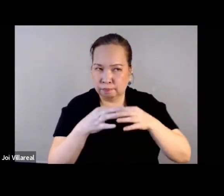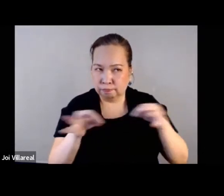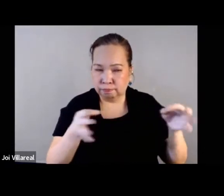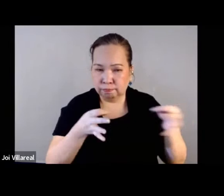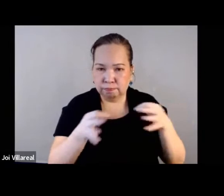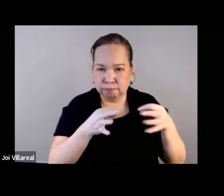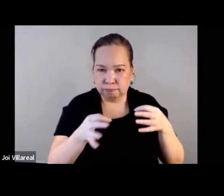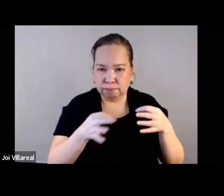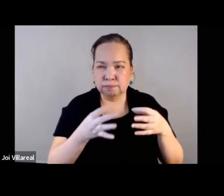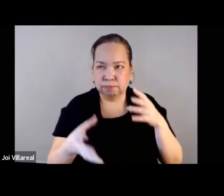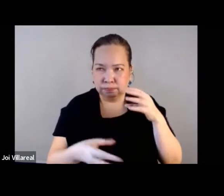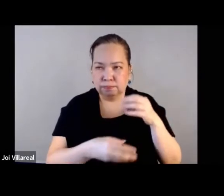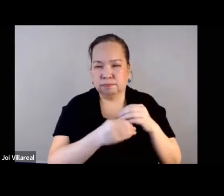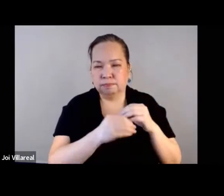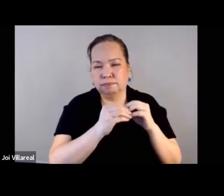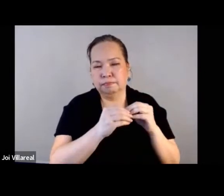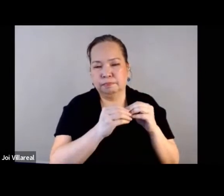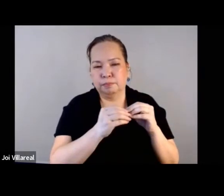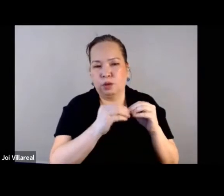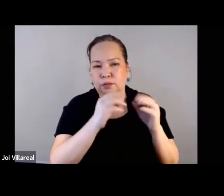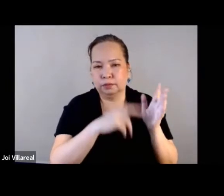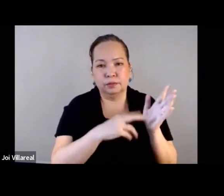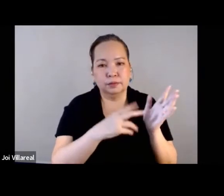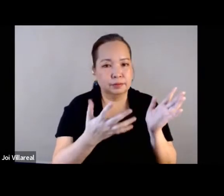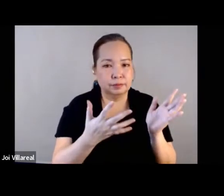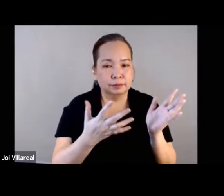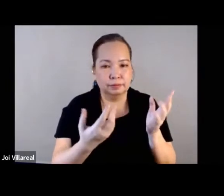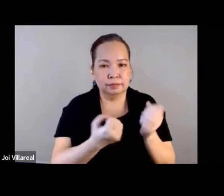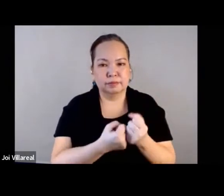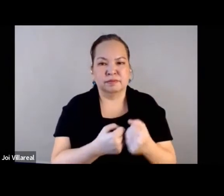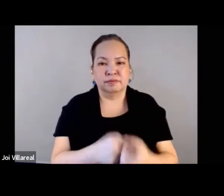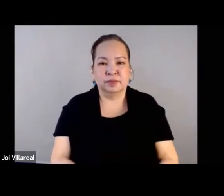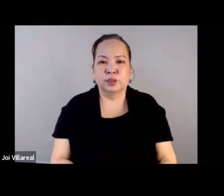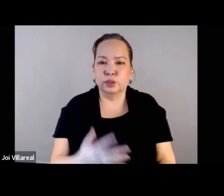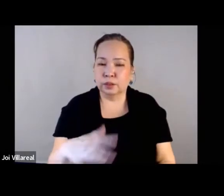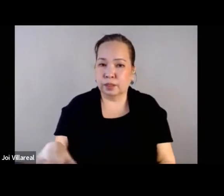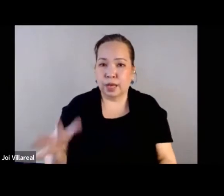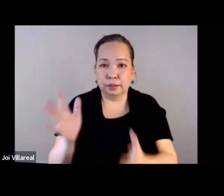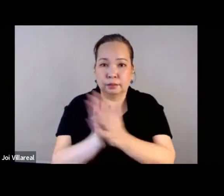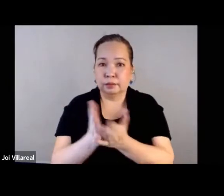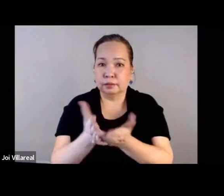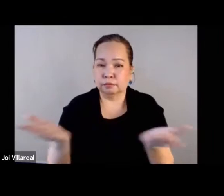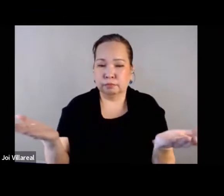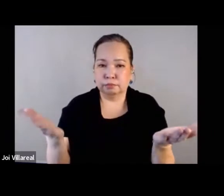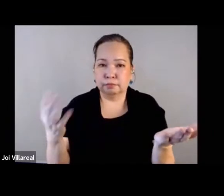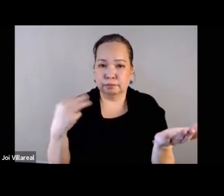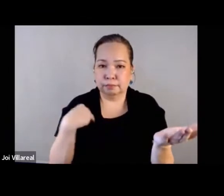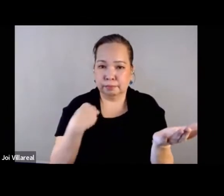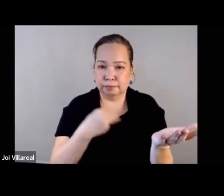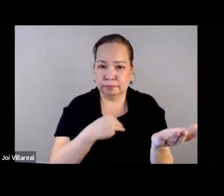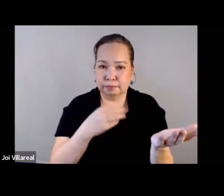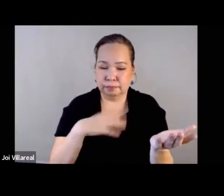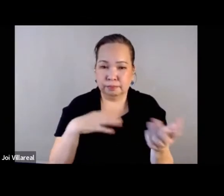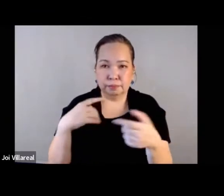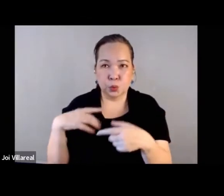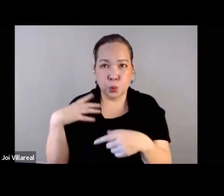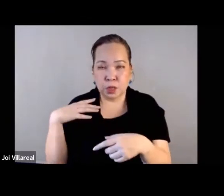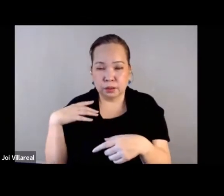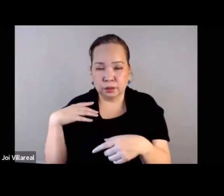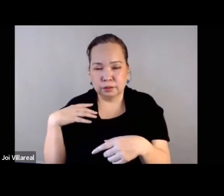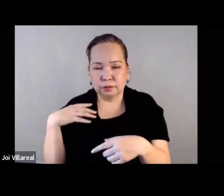this sponsored measure. With that, with the permission of all members, let's suspend